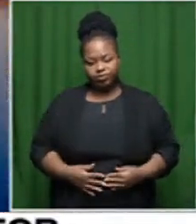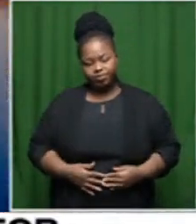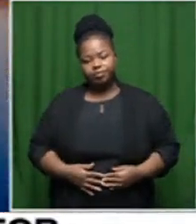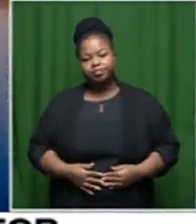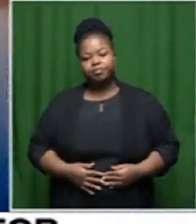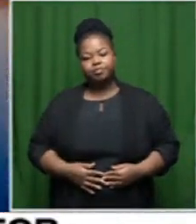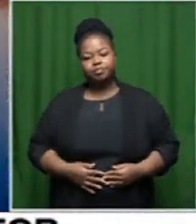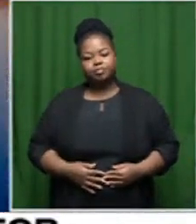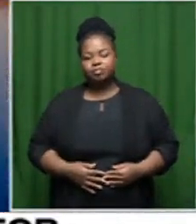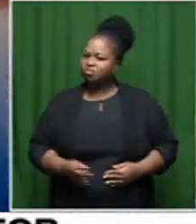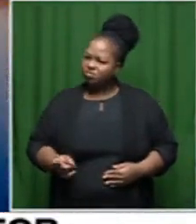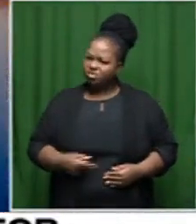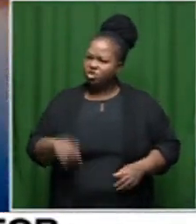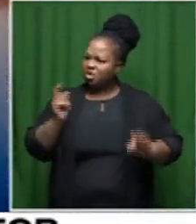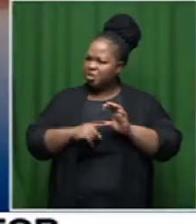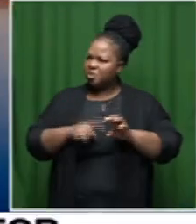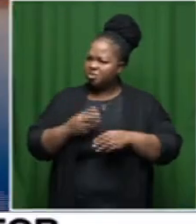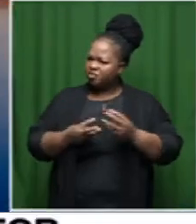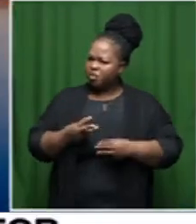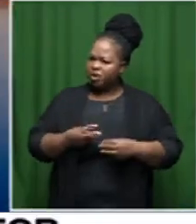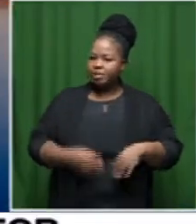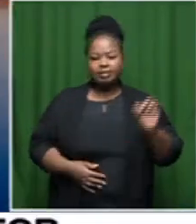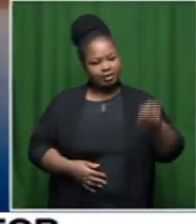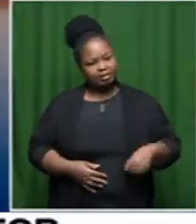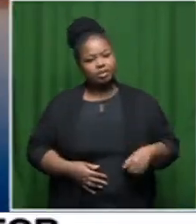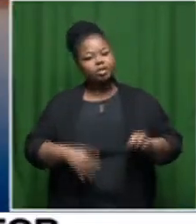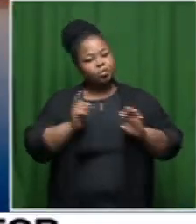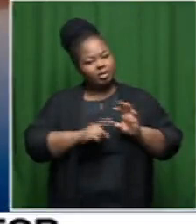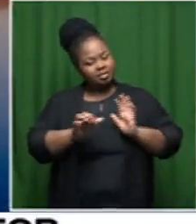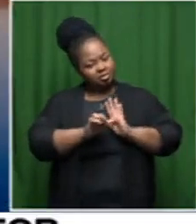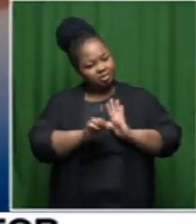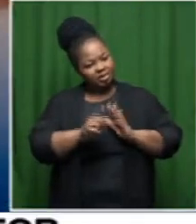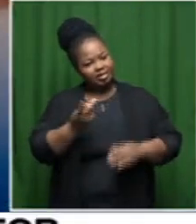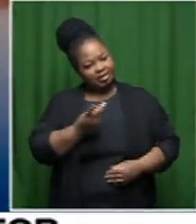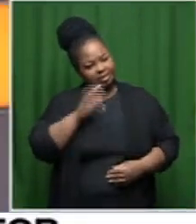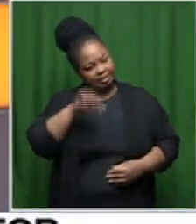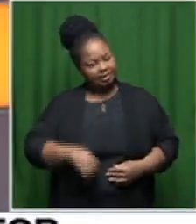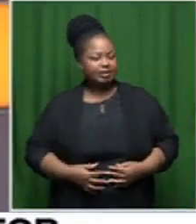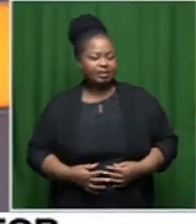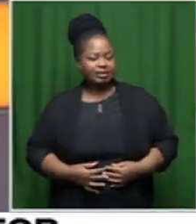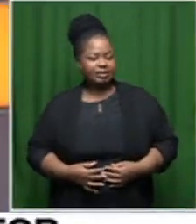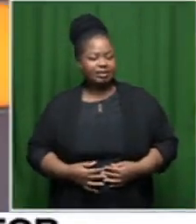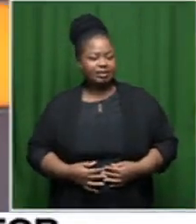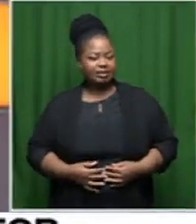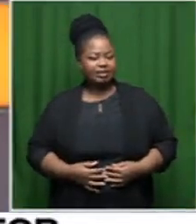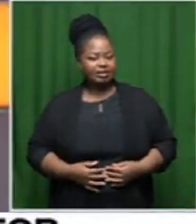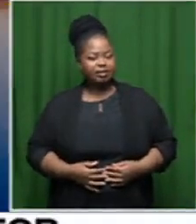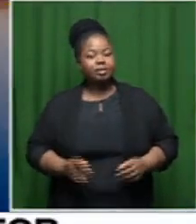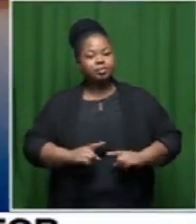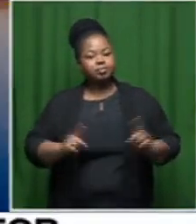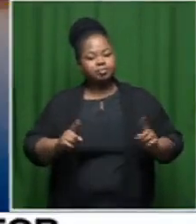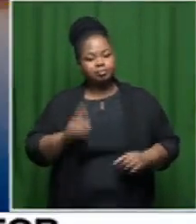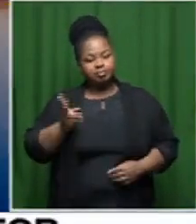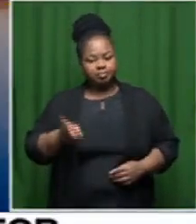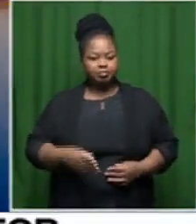to also... Yes, is it not about the quality of the work? Yes, the quality also is important, of course. But also they